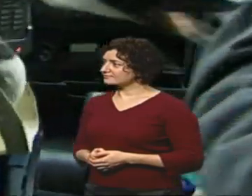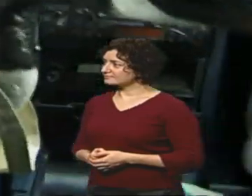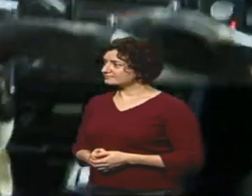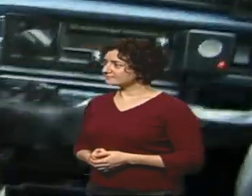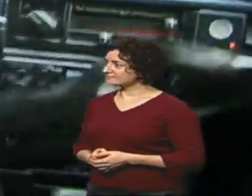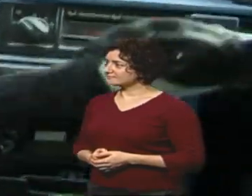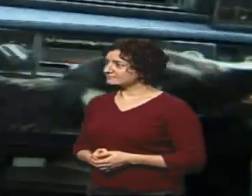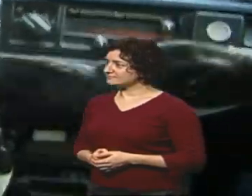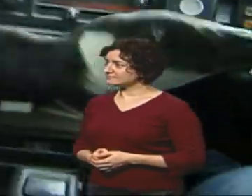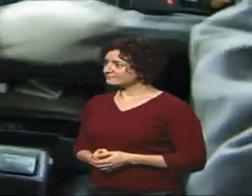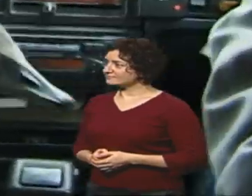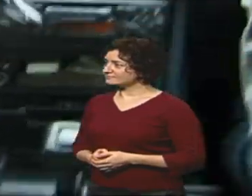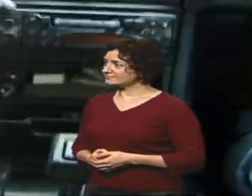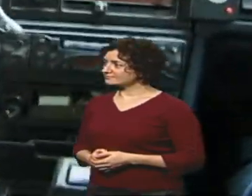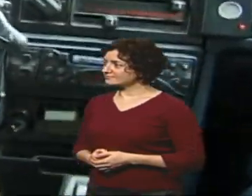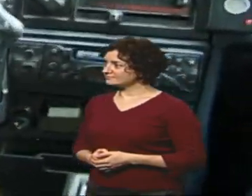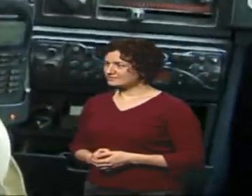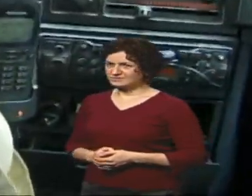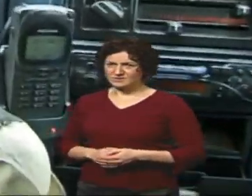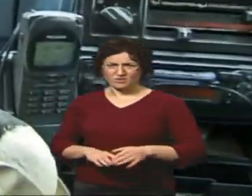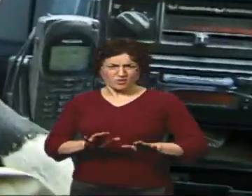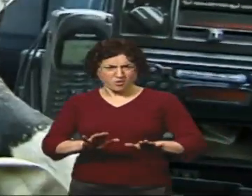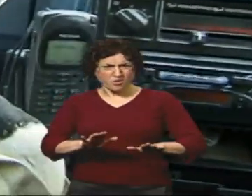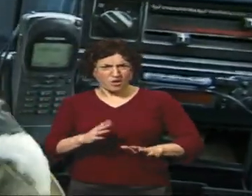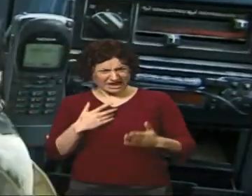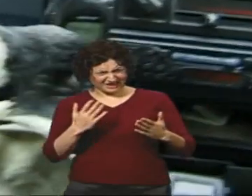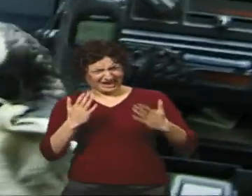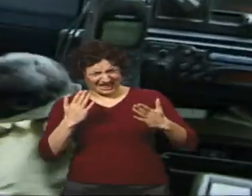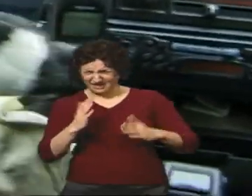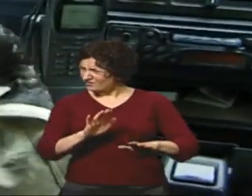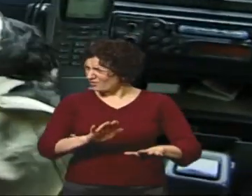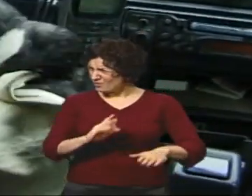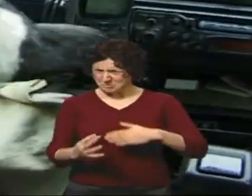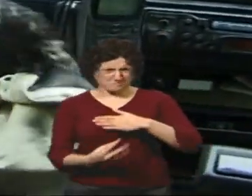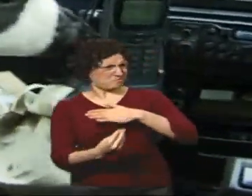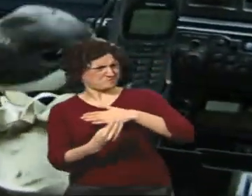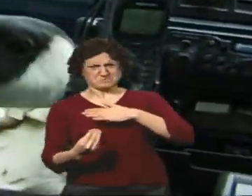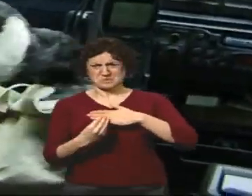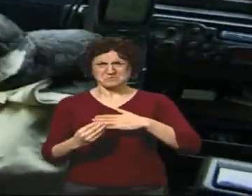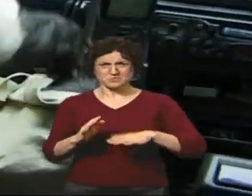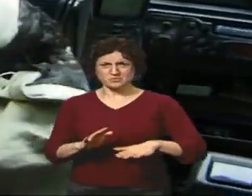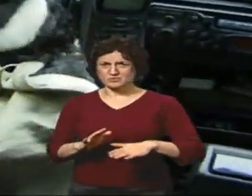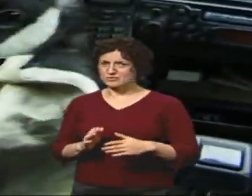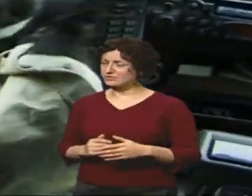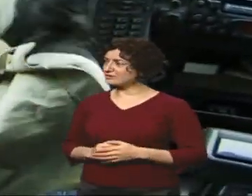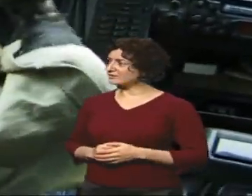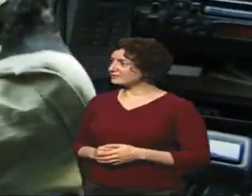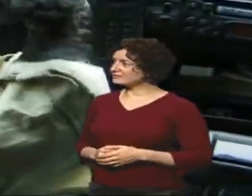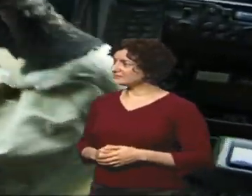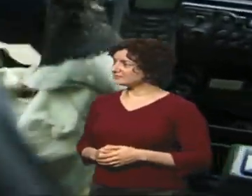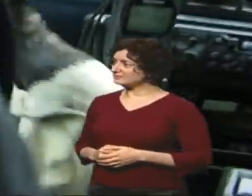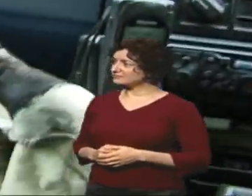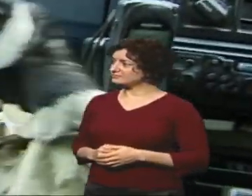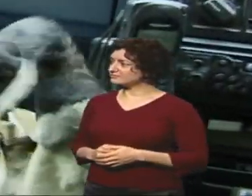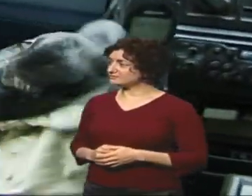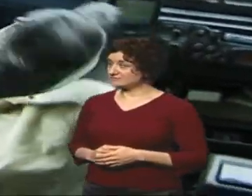Ow. Leave me alone. It really hurts. going to have a go at everybody. It is.